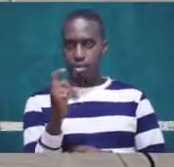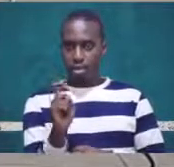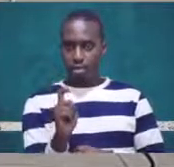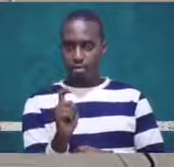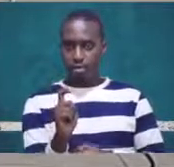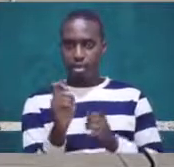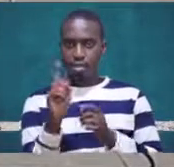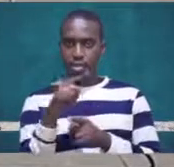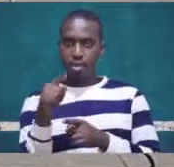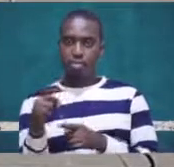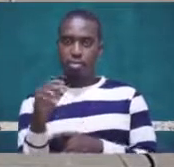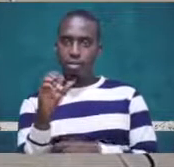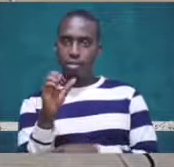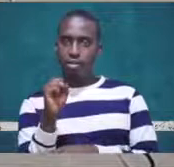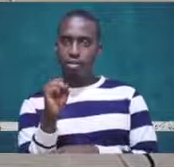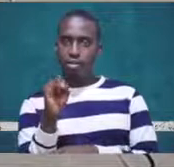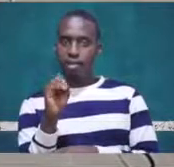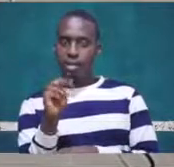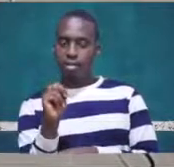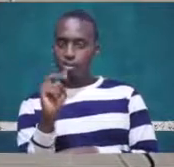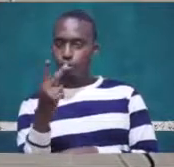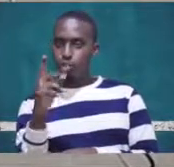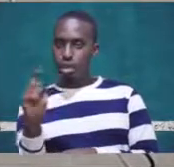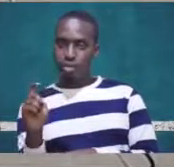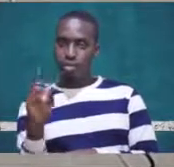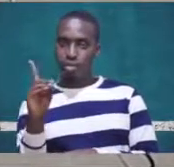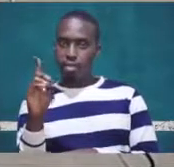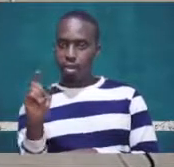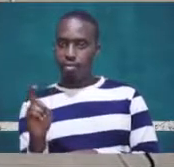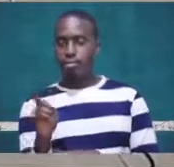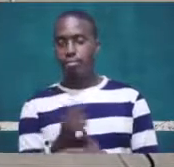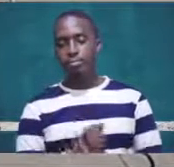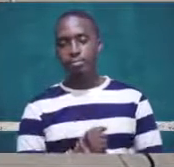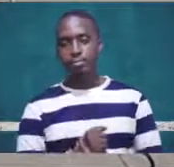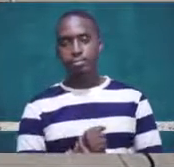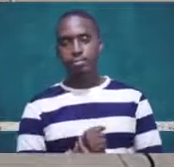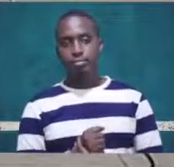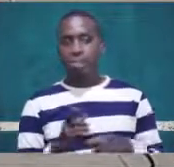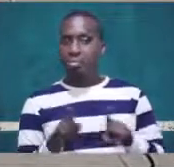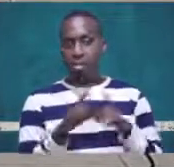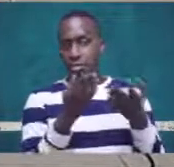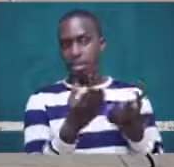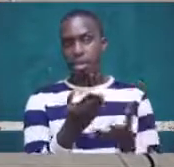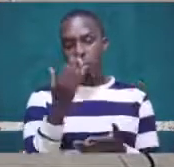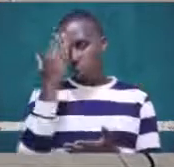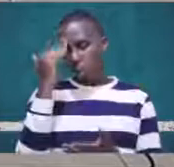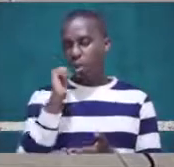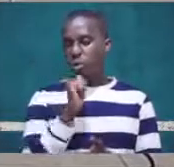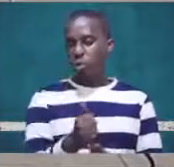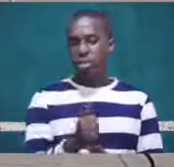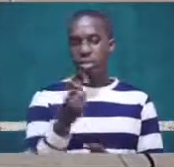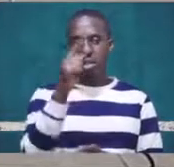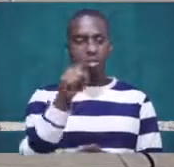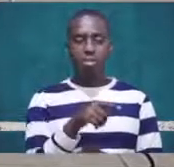3x times sine 2x dx. Things like that. Why not